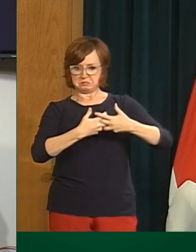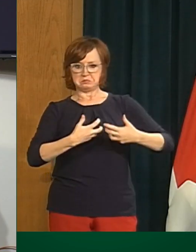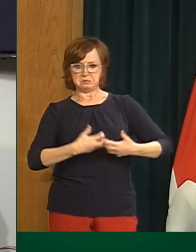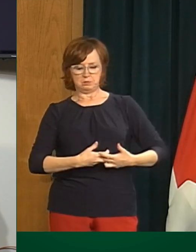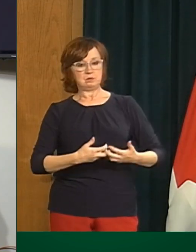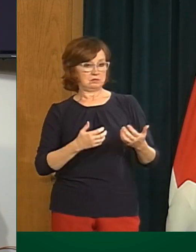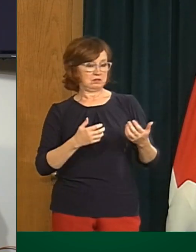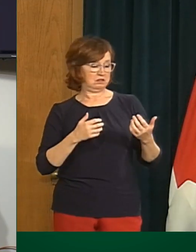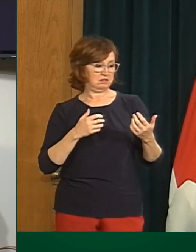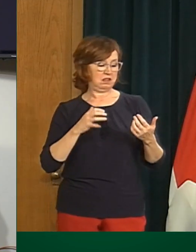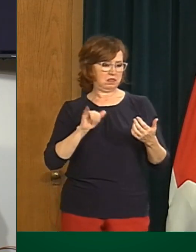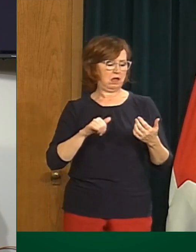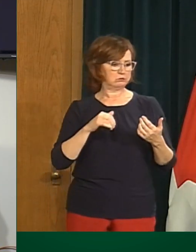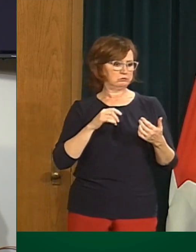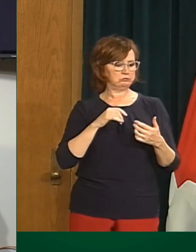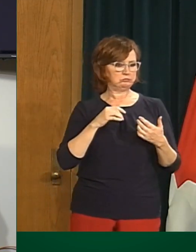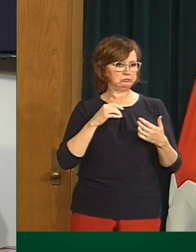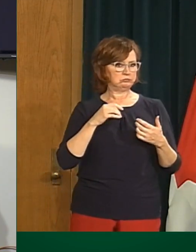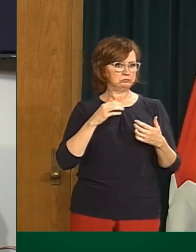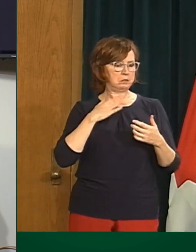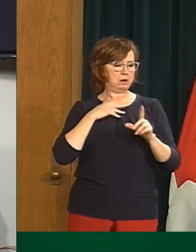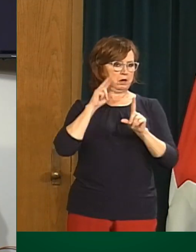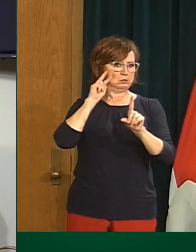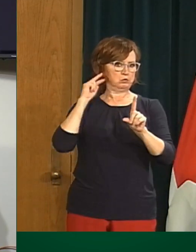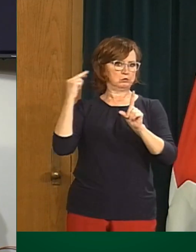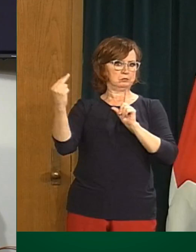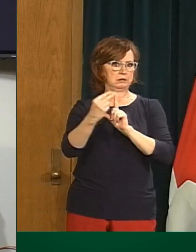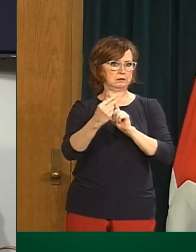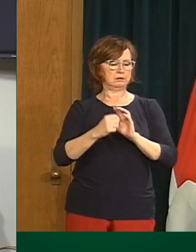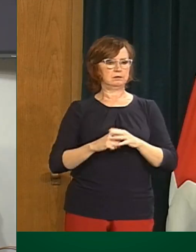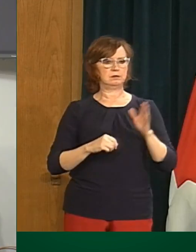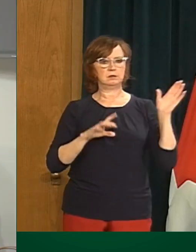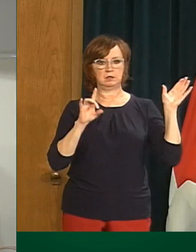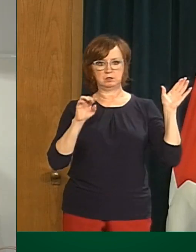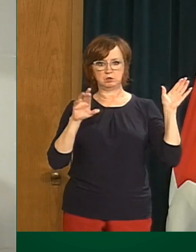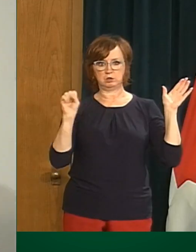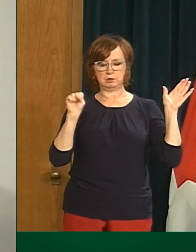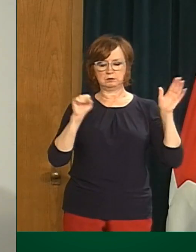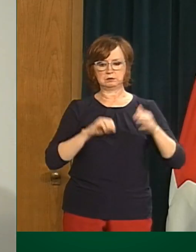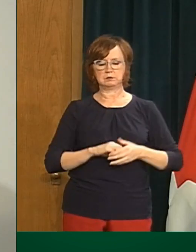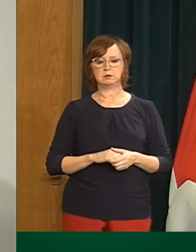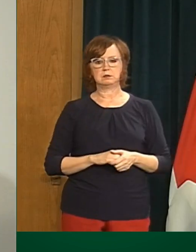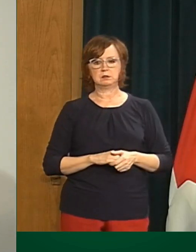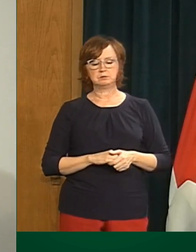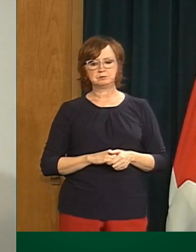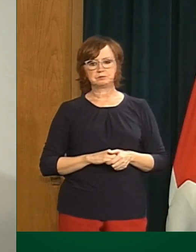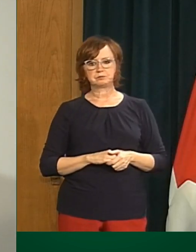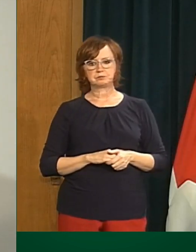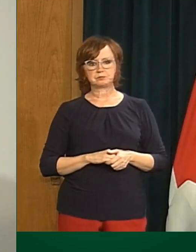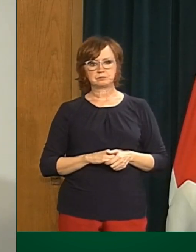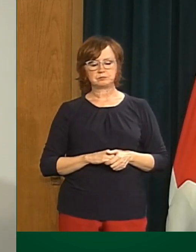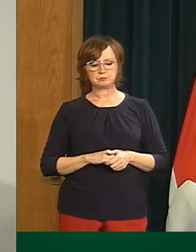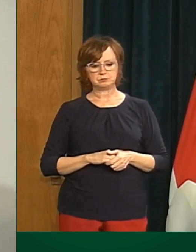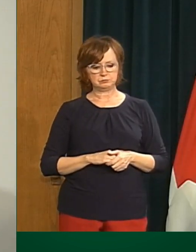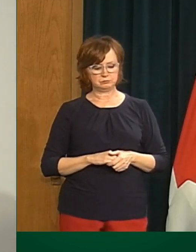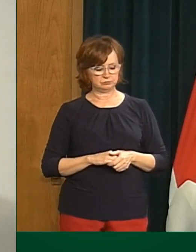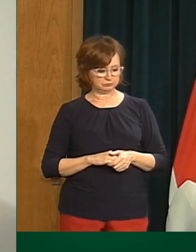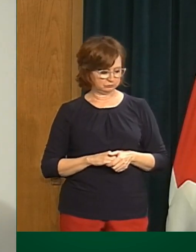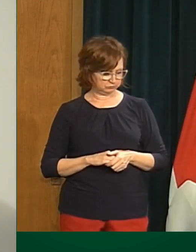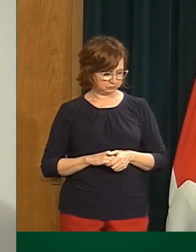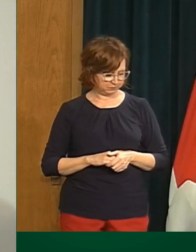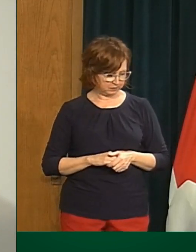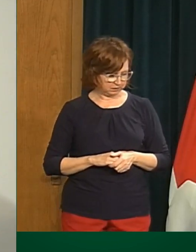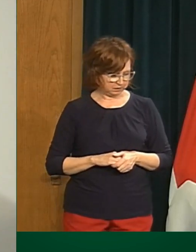in terms of how COVID is affecting the population. Yeah, thanks, Marcel. And I'm just giving